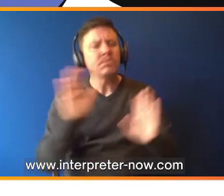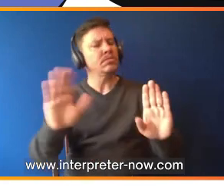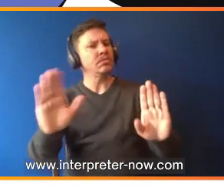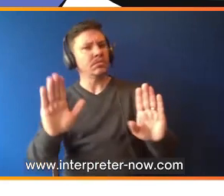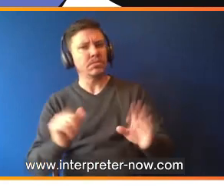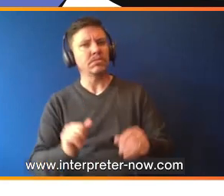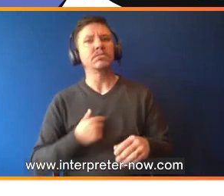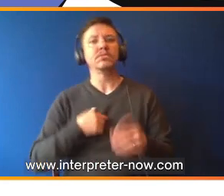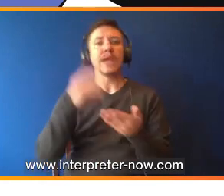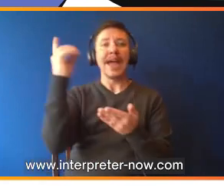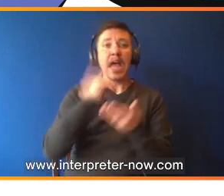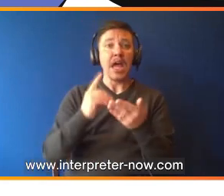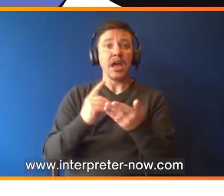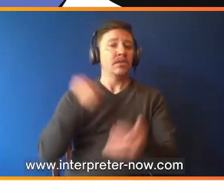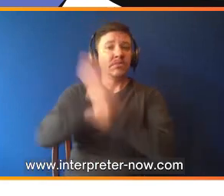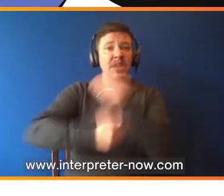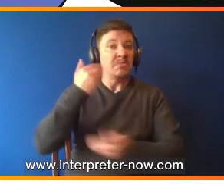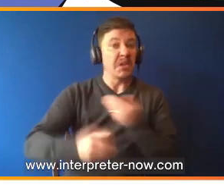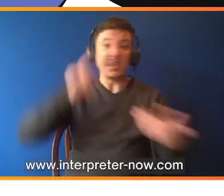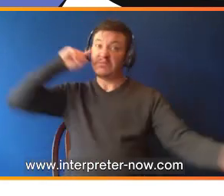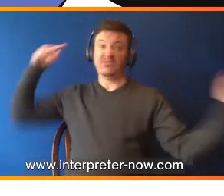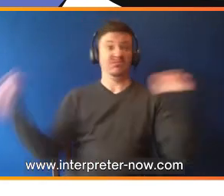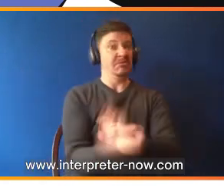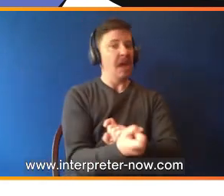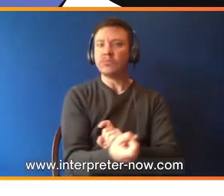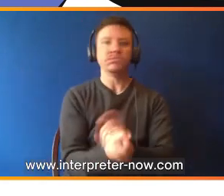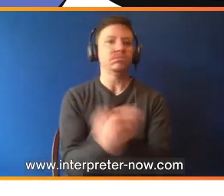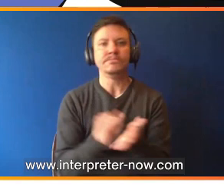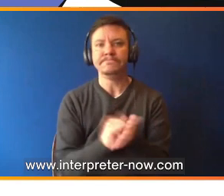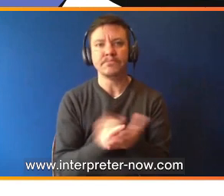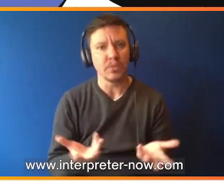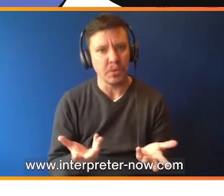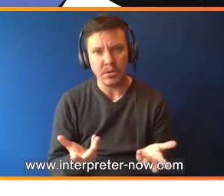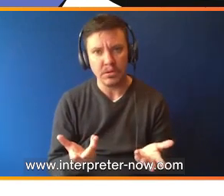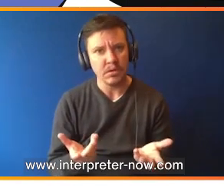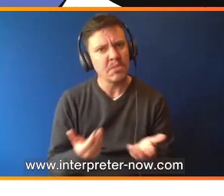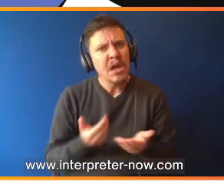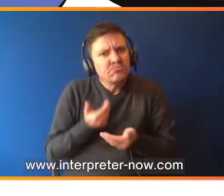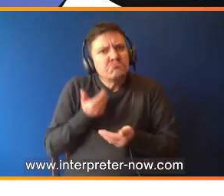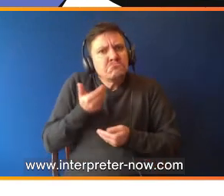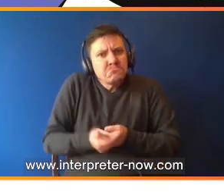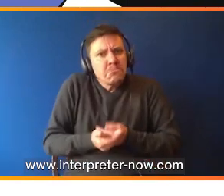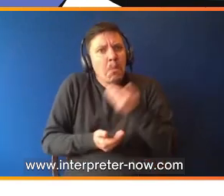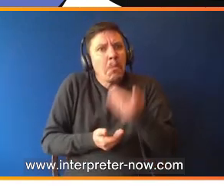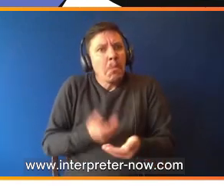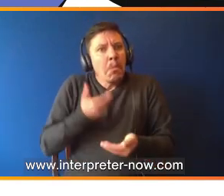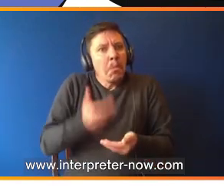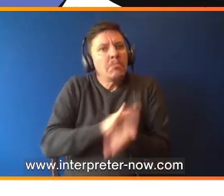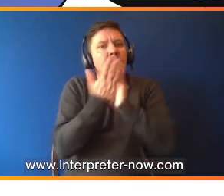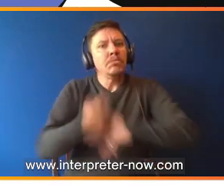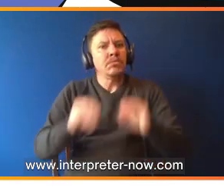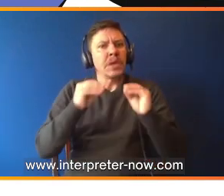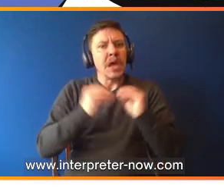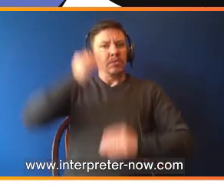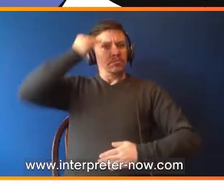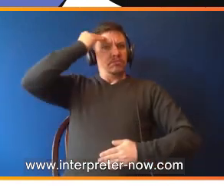to transform your design process one day after another. It's just not going to happen. But yeah, it just starts by being more mindful and